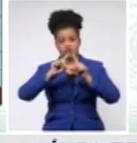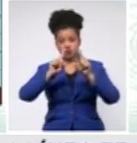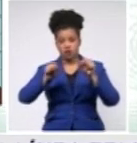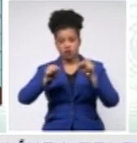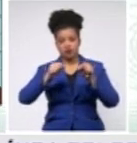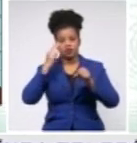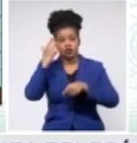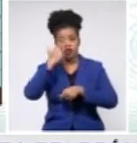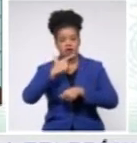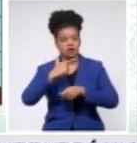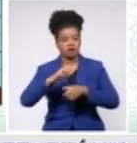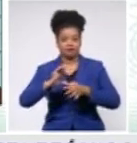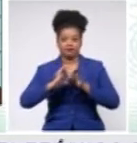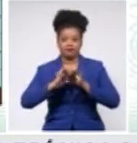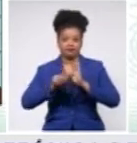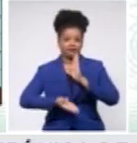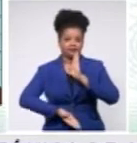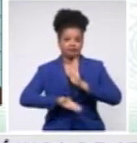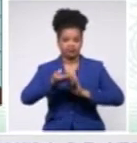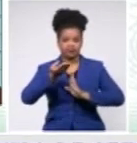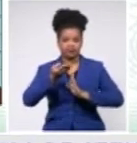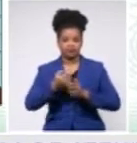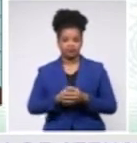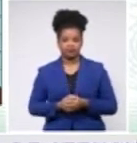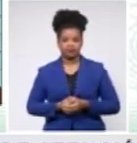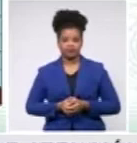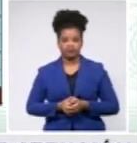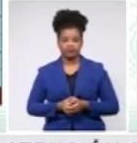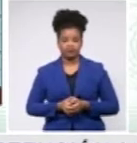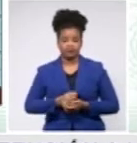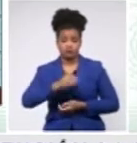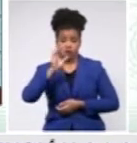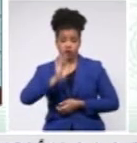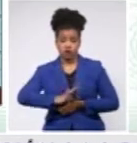inhabitants over the last 15 days, with